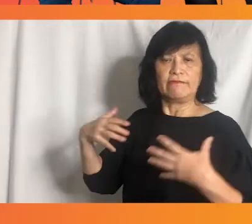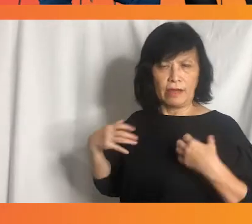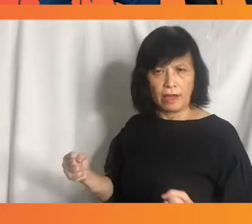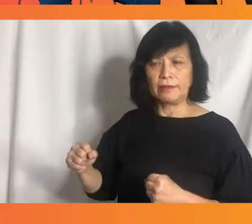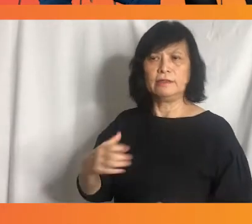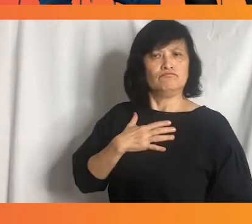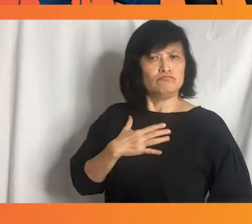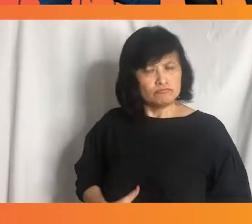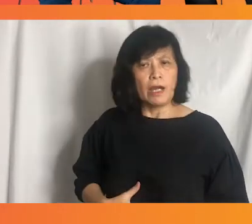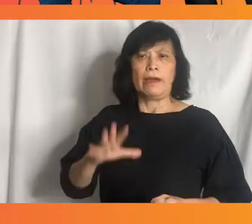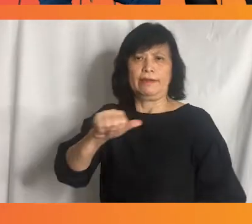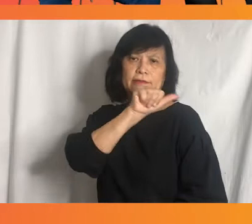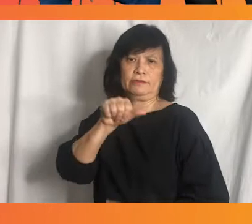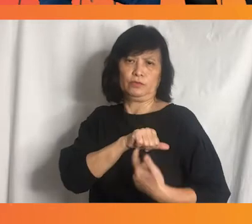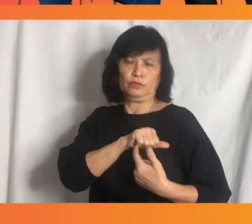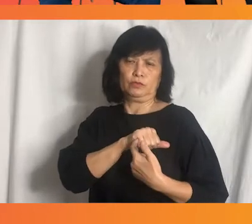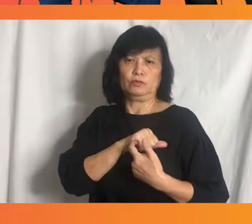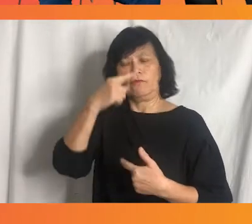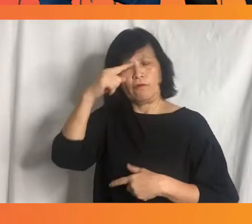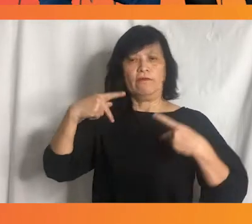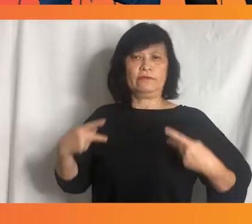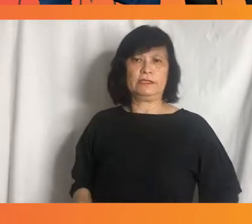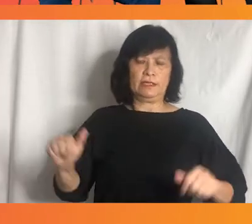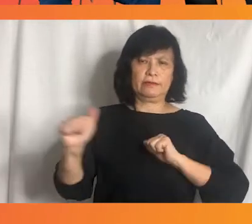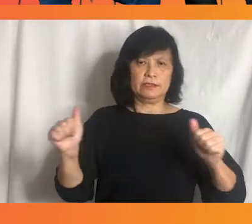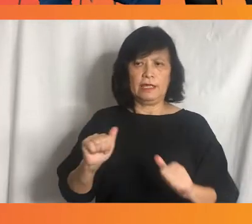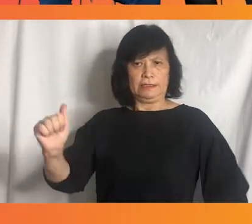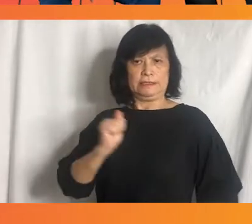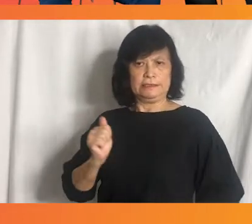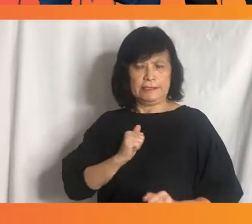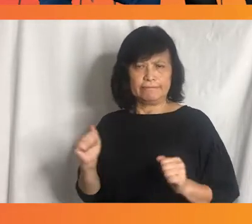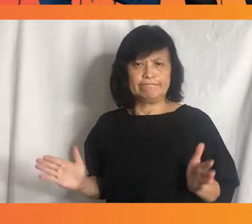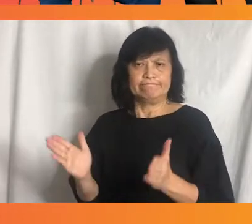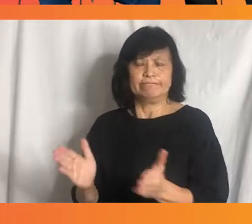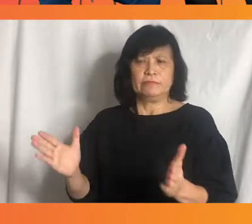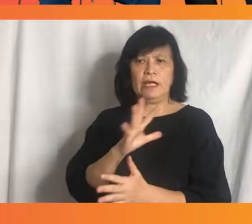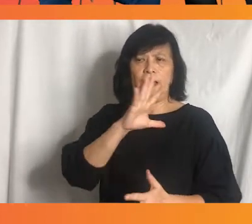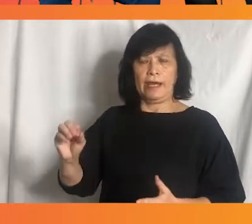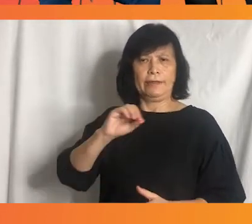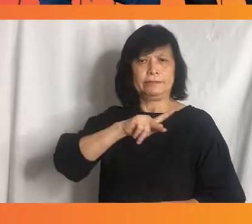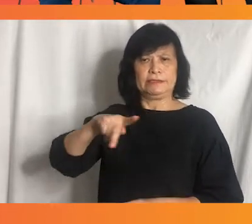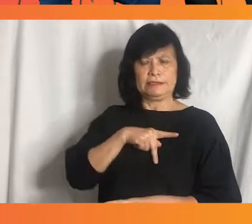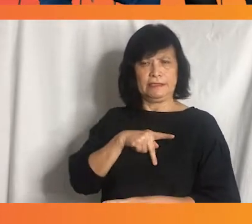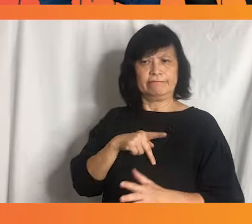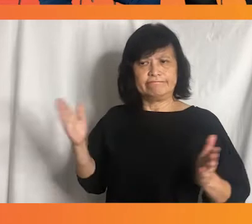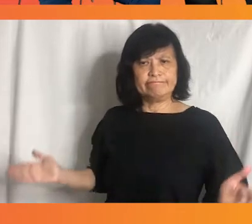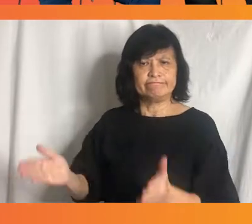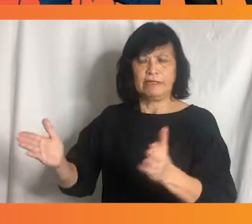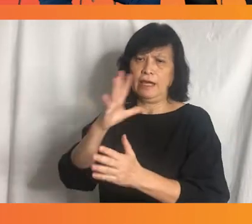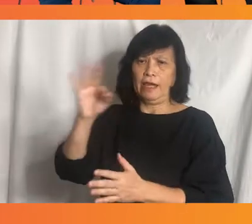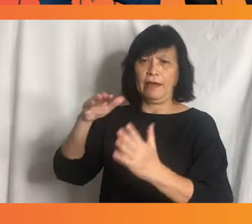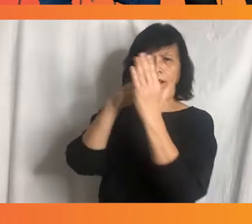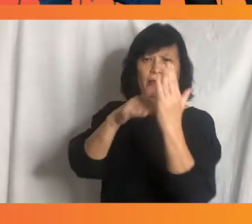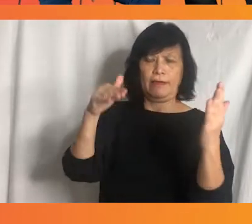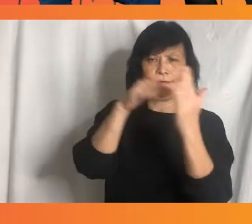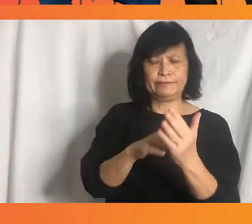intention, and attitude towards physical activity, self-efficacy, and personal facilitators and barriers. Severity